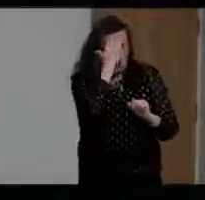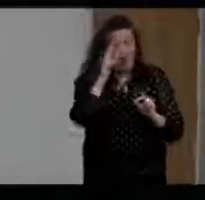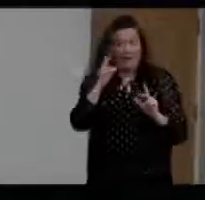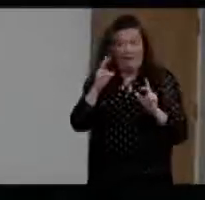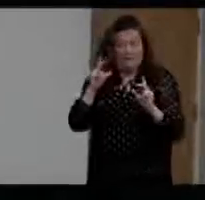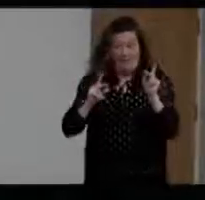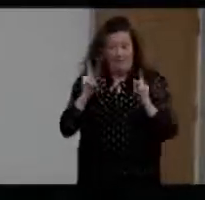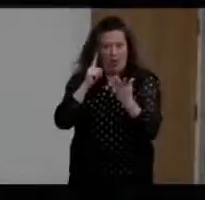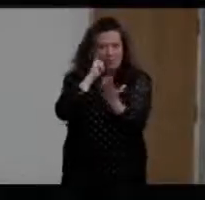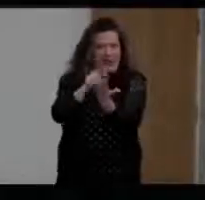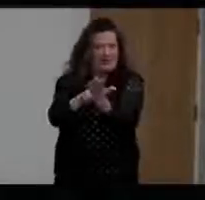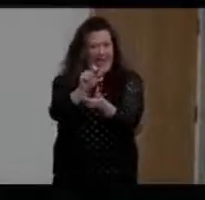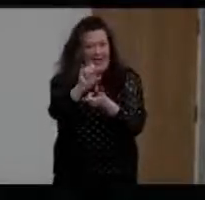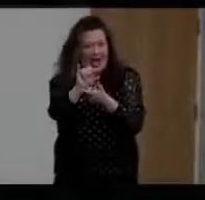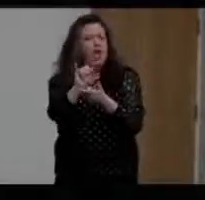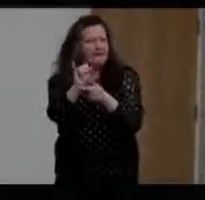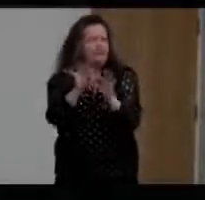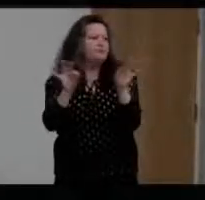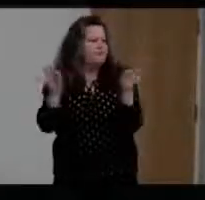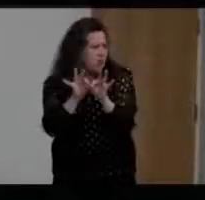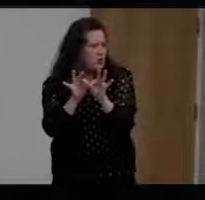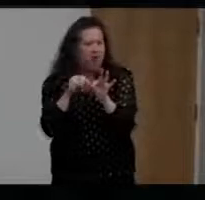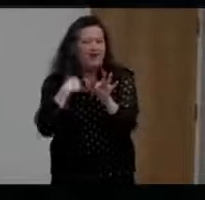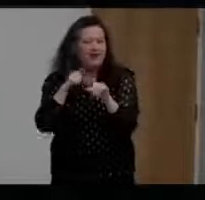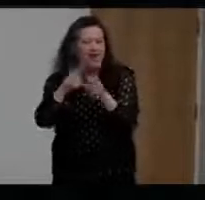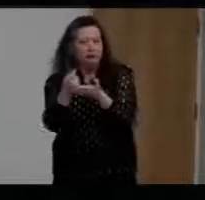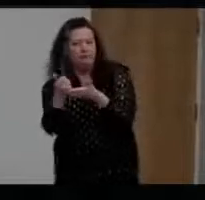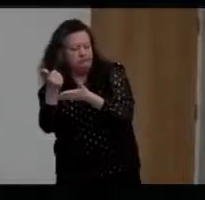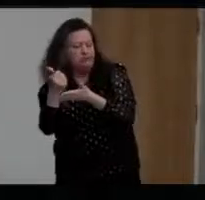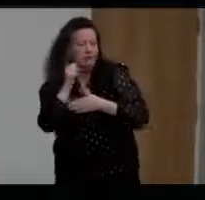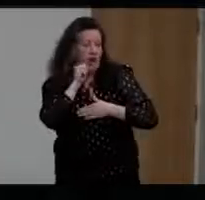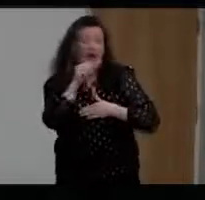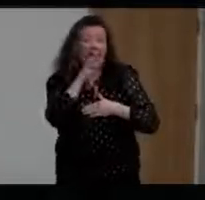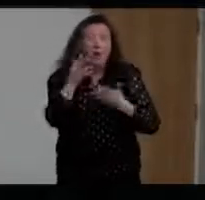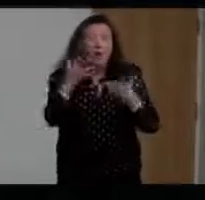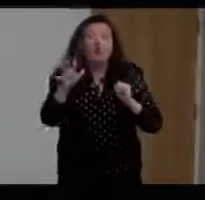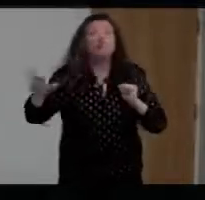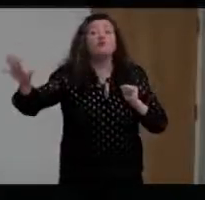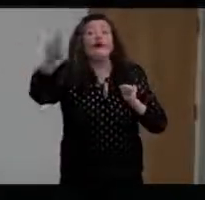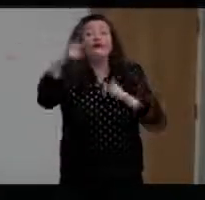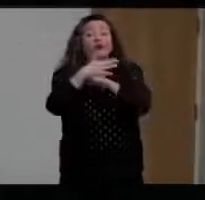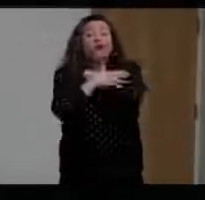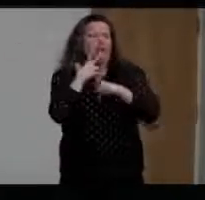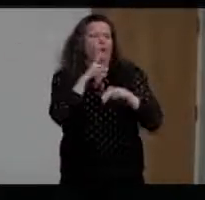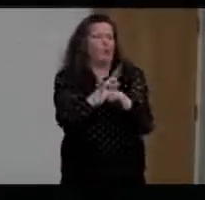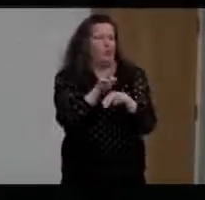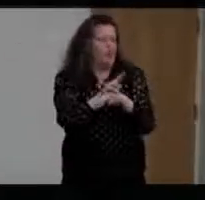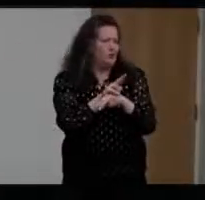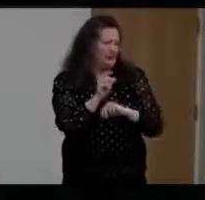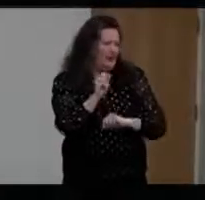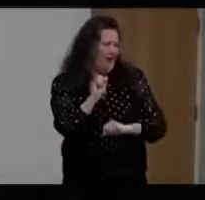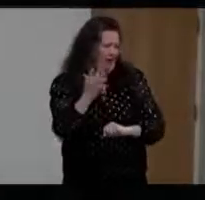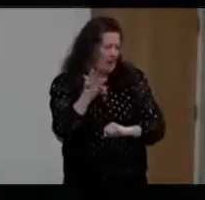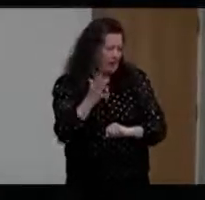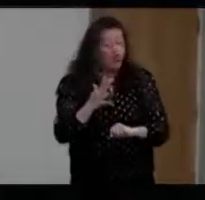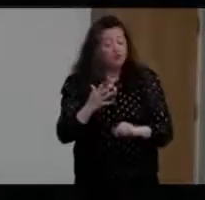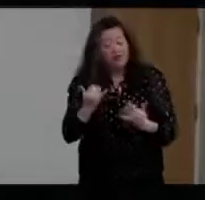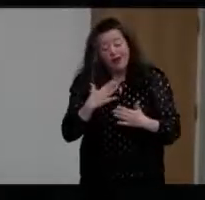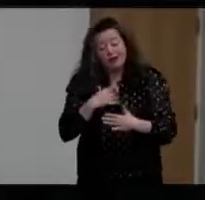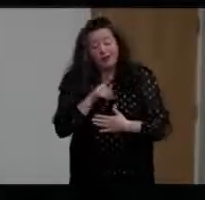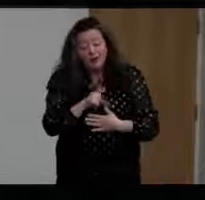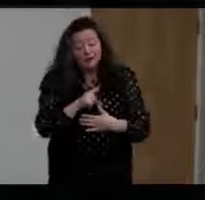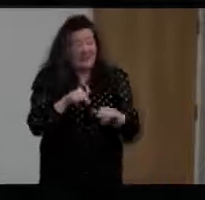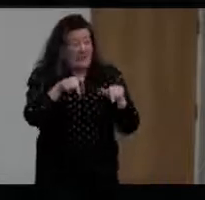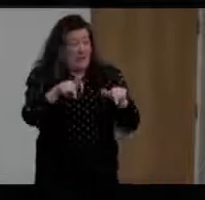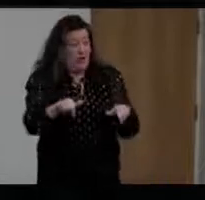around the world. So another question submitted by an audience member, I'll just throw it to the panel. How can Alberta leverage its